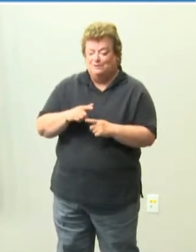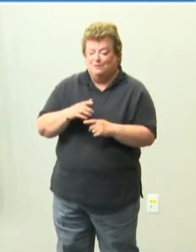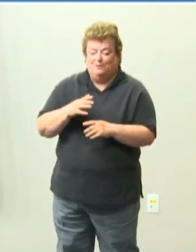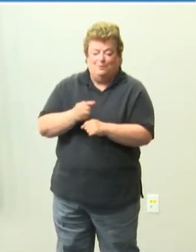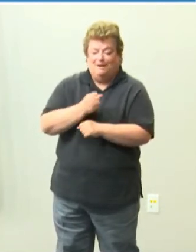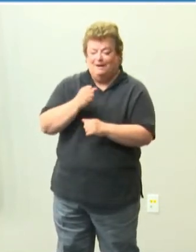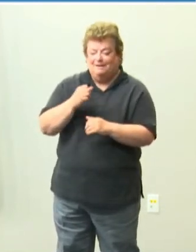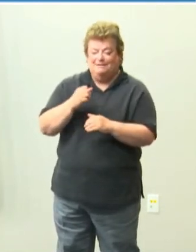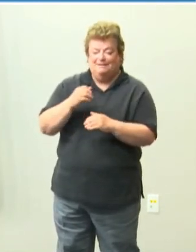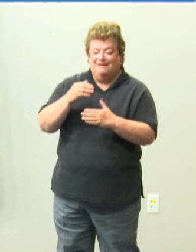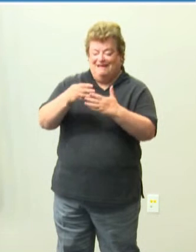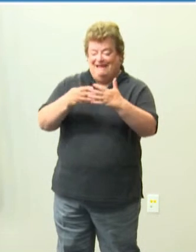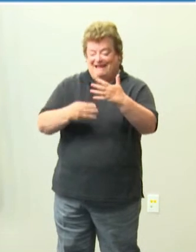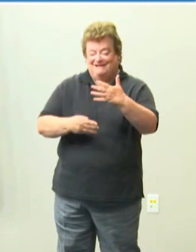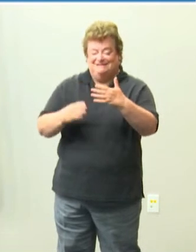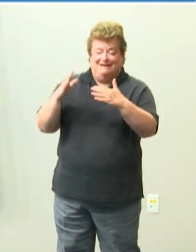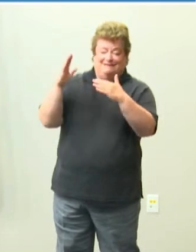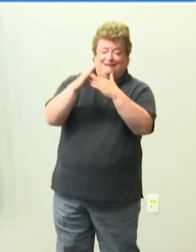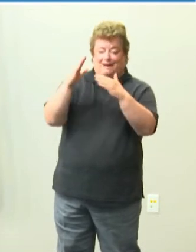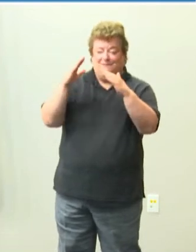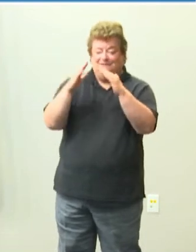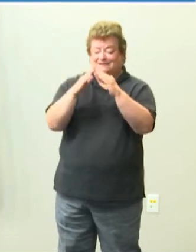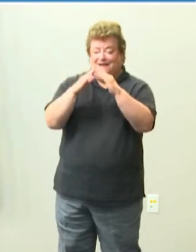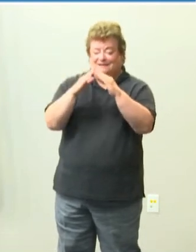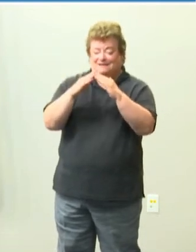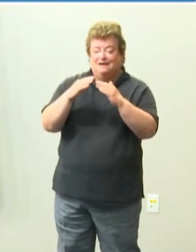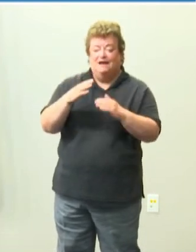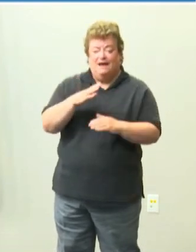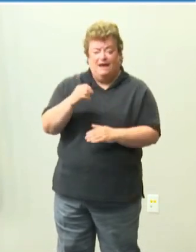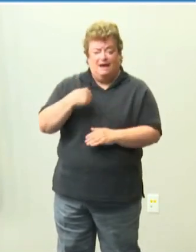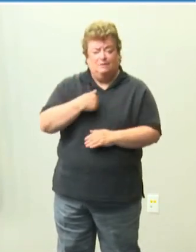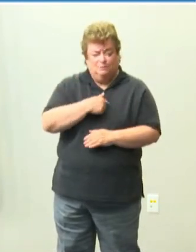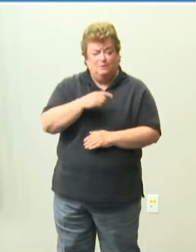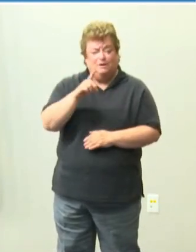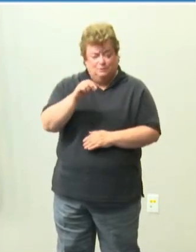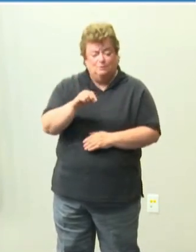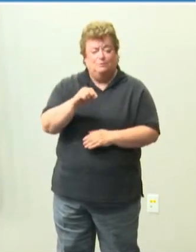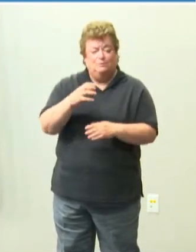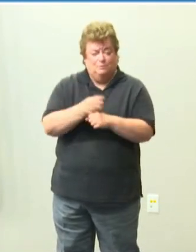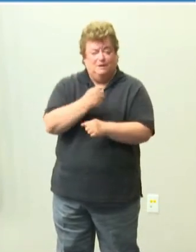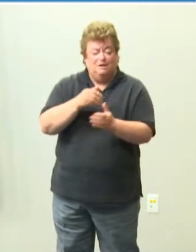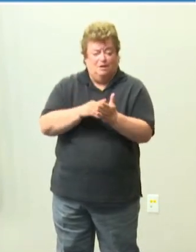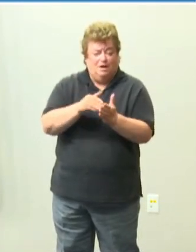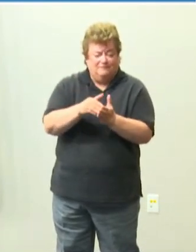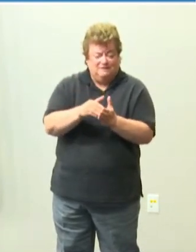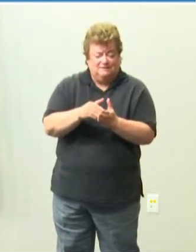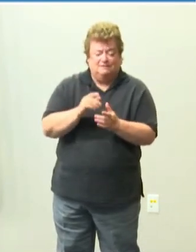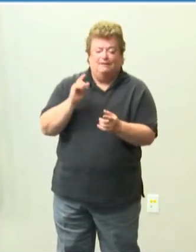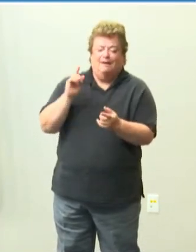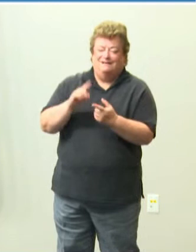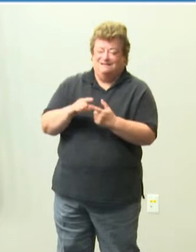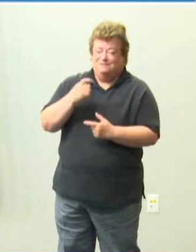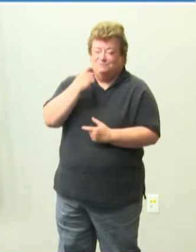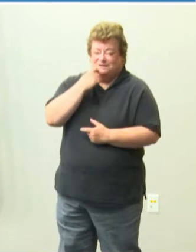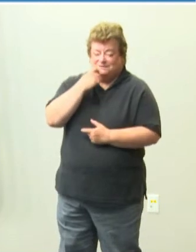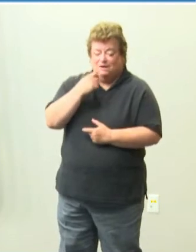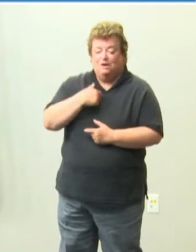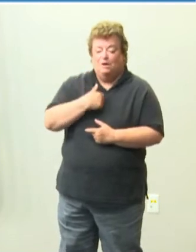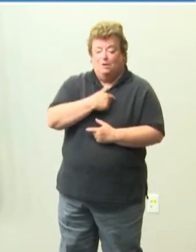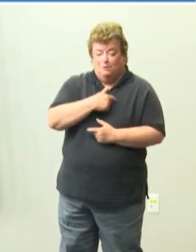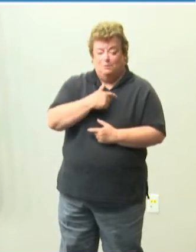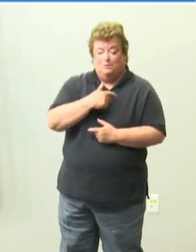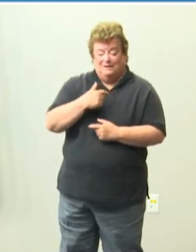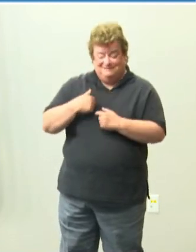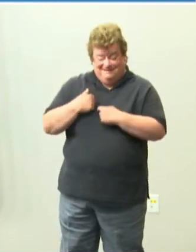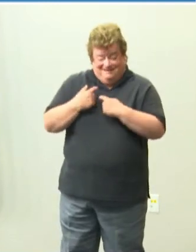10 lists. We like to win, and we do win, often. Until recently, we were winning the